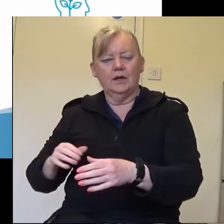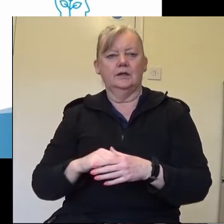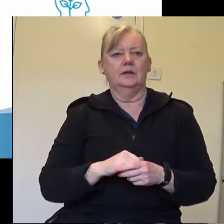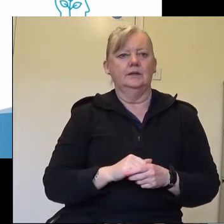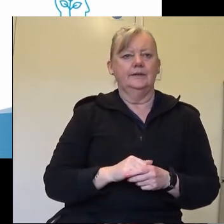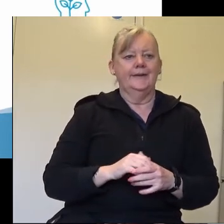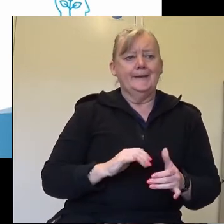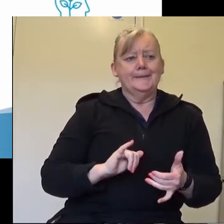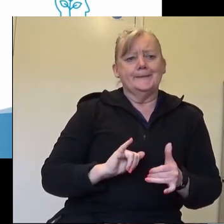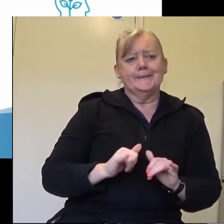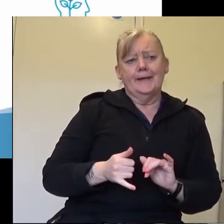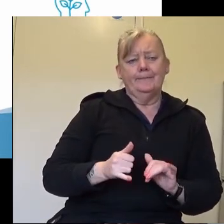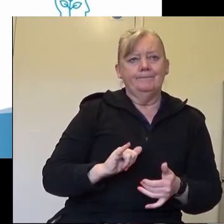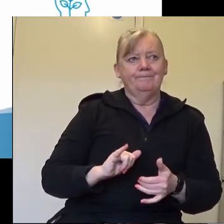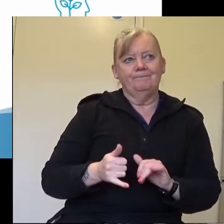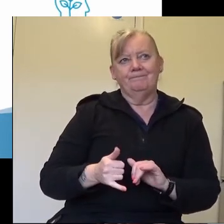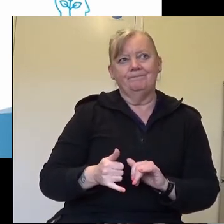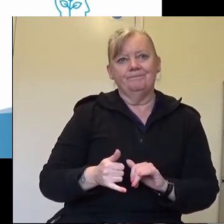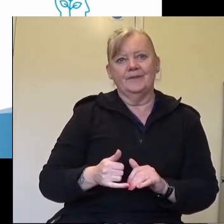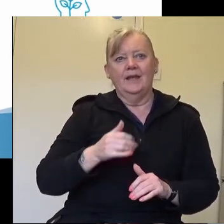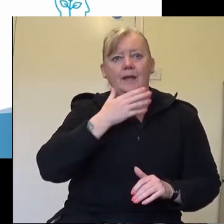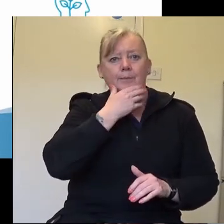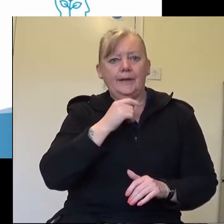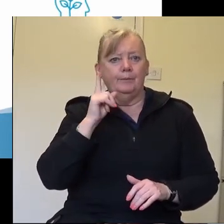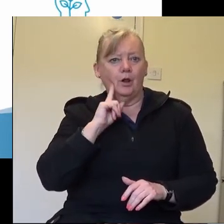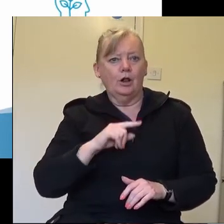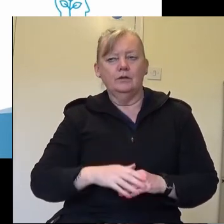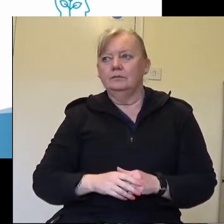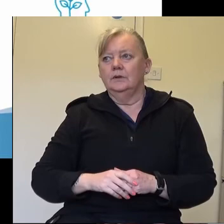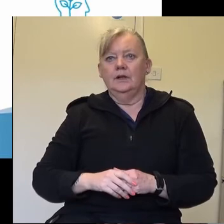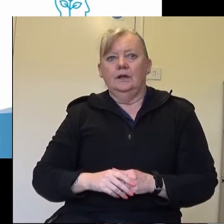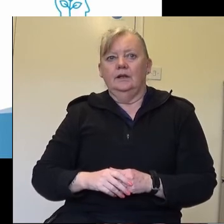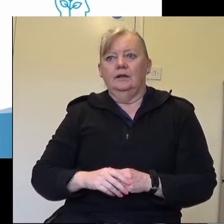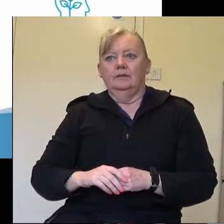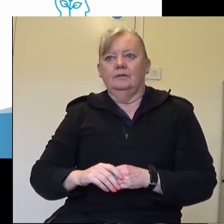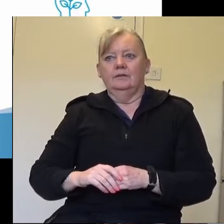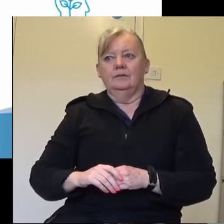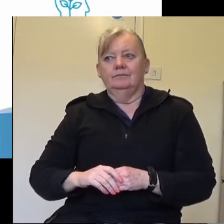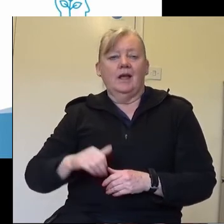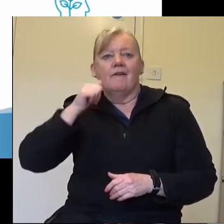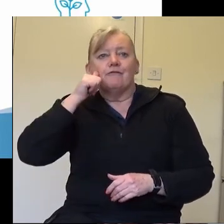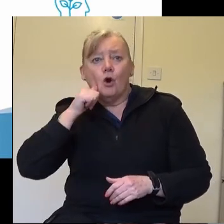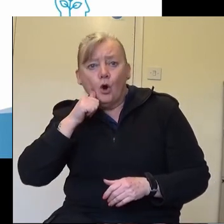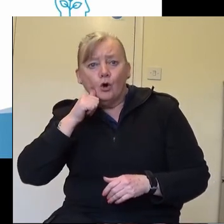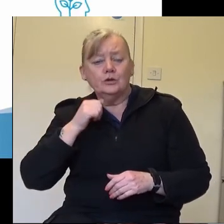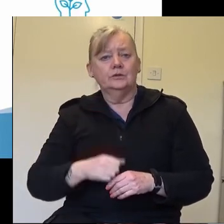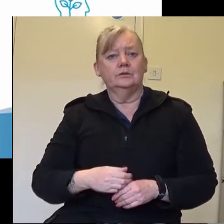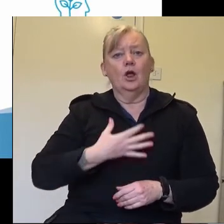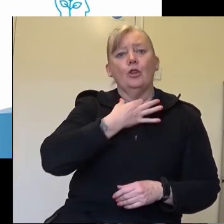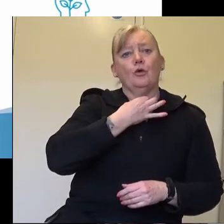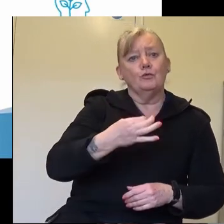and offline. Some people maybe pretend to be something they are not. The